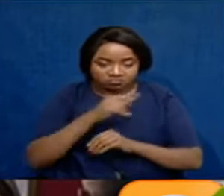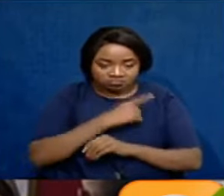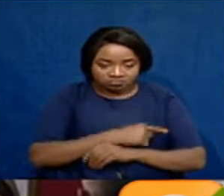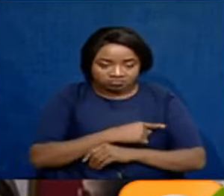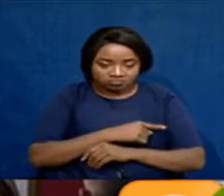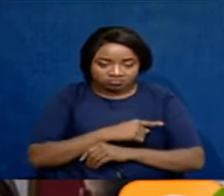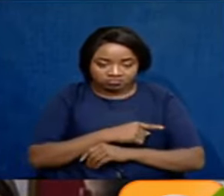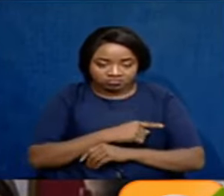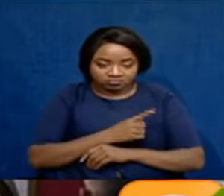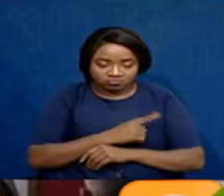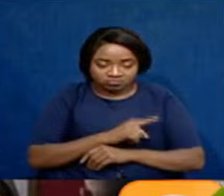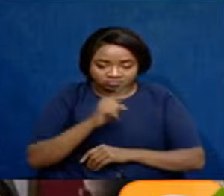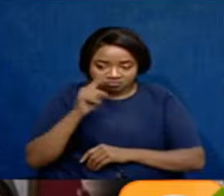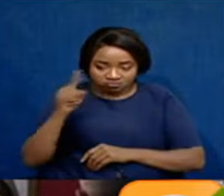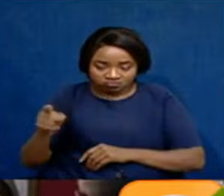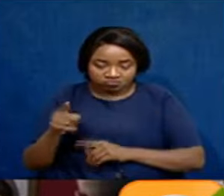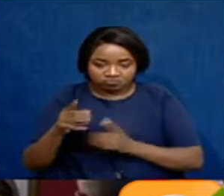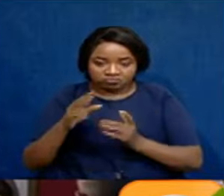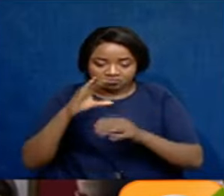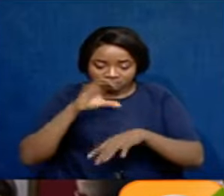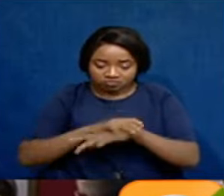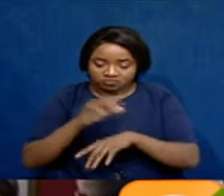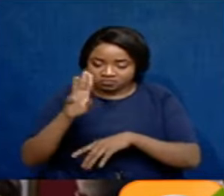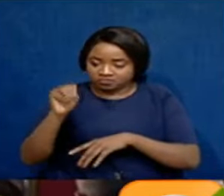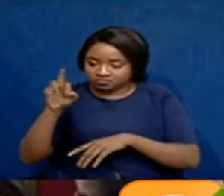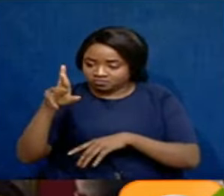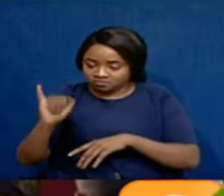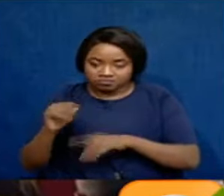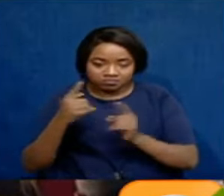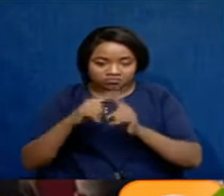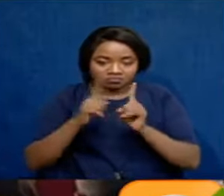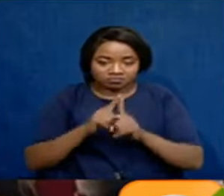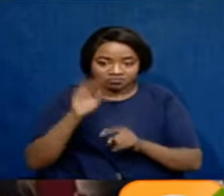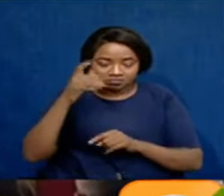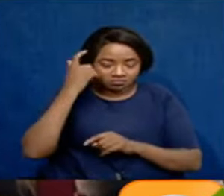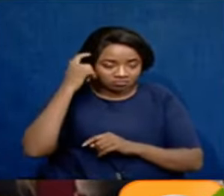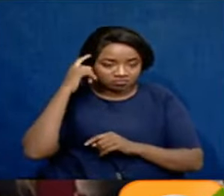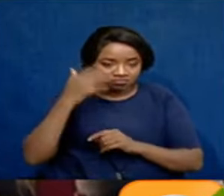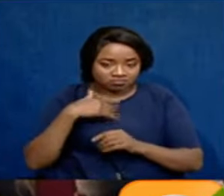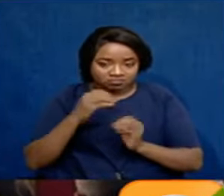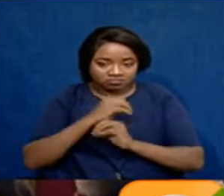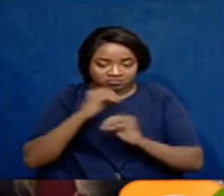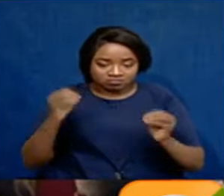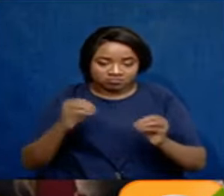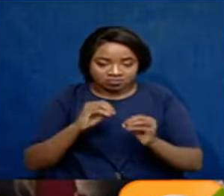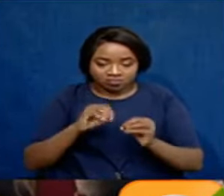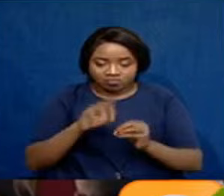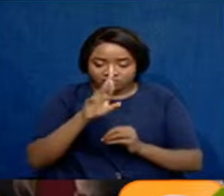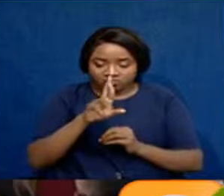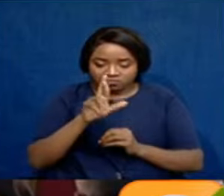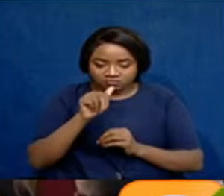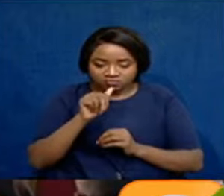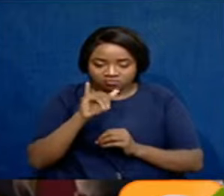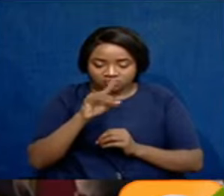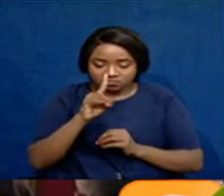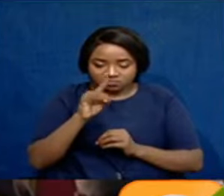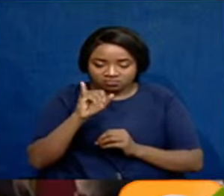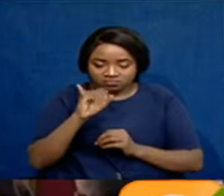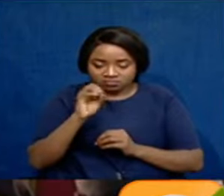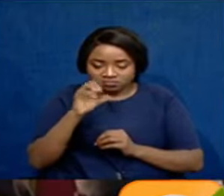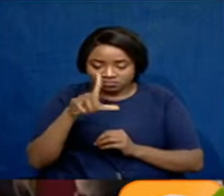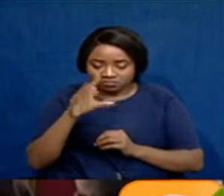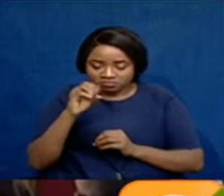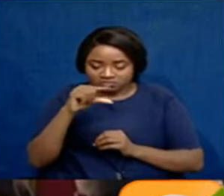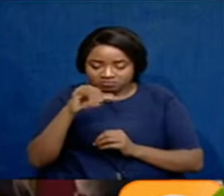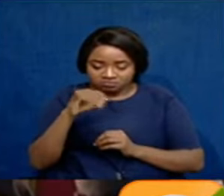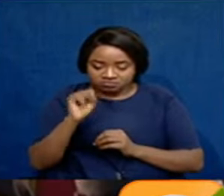hospital is. And once the MRI is done, there is no no radiologist to report that MRI because our human resource